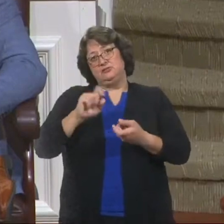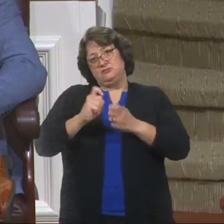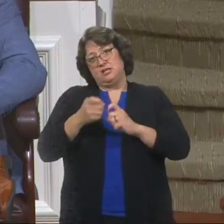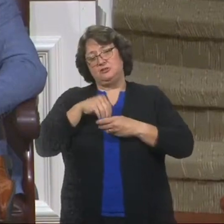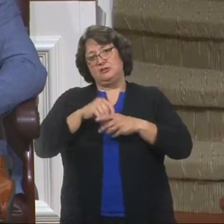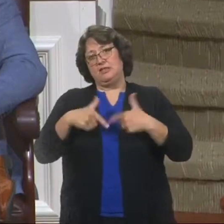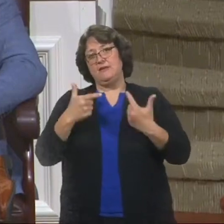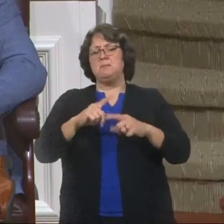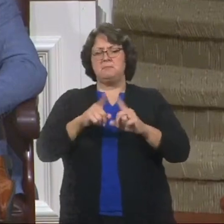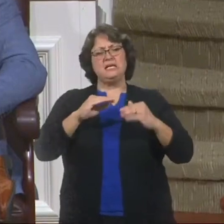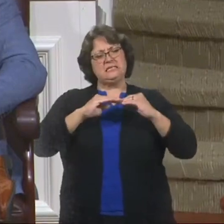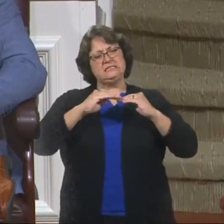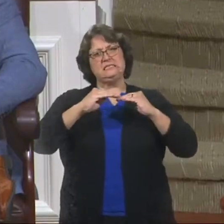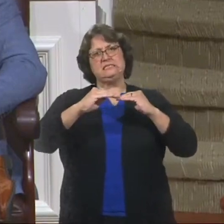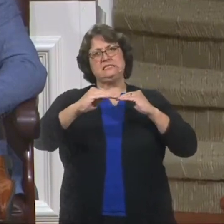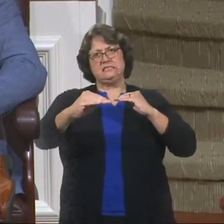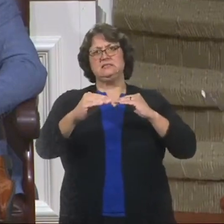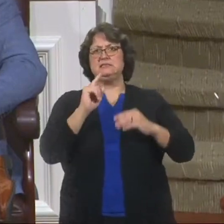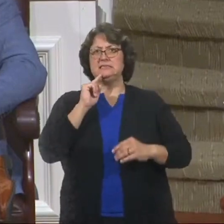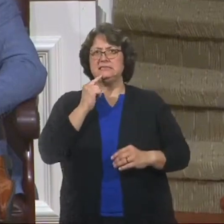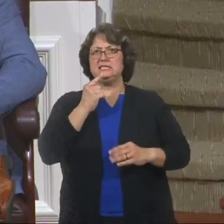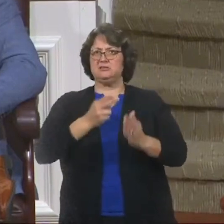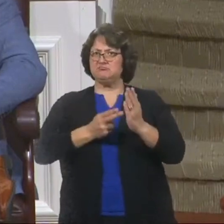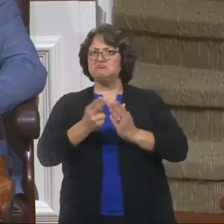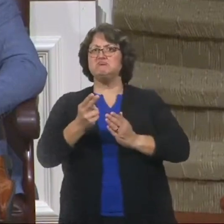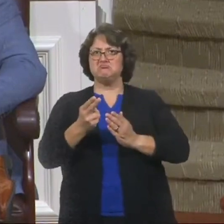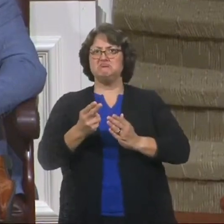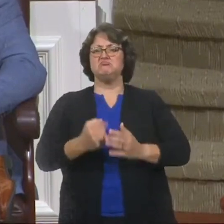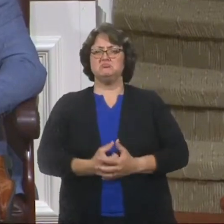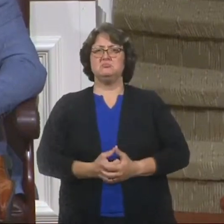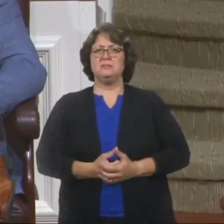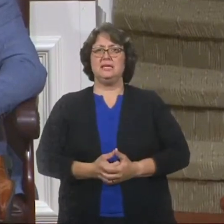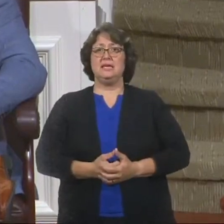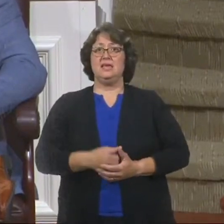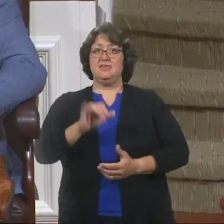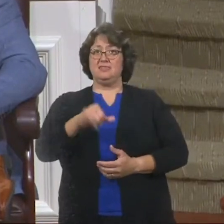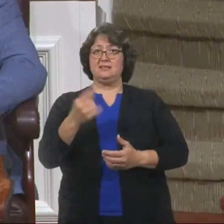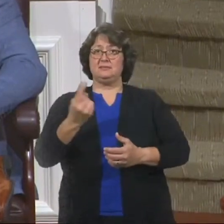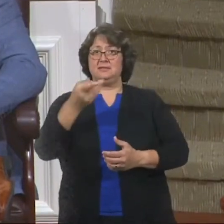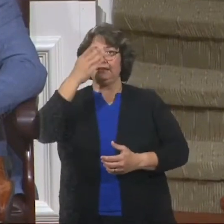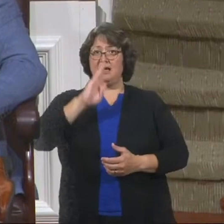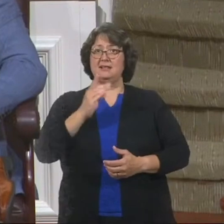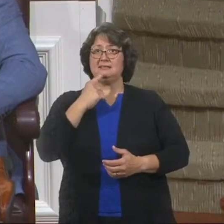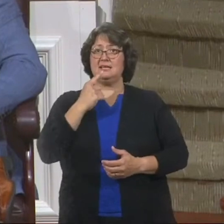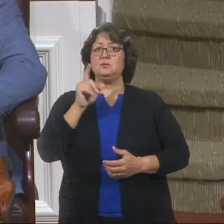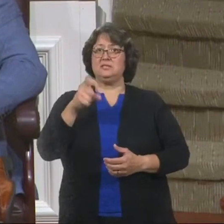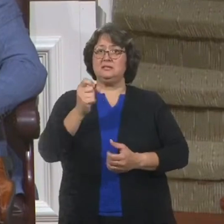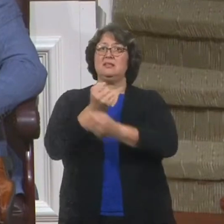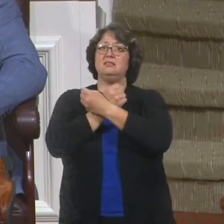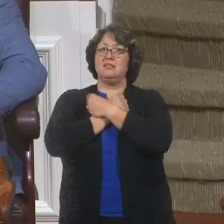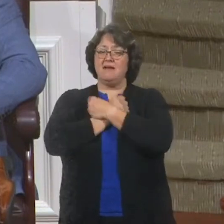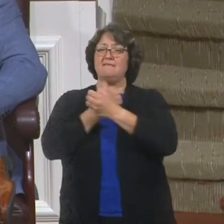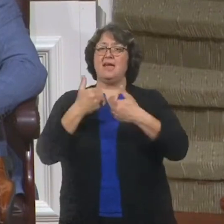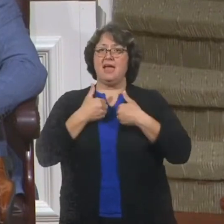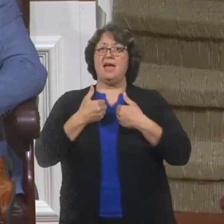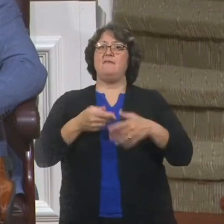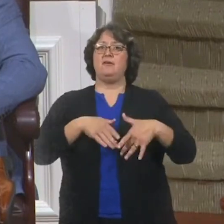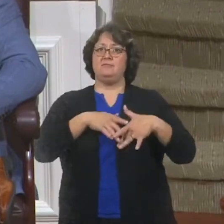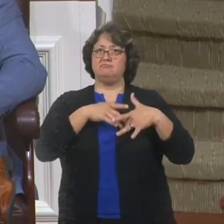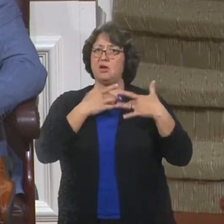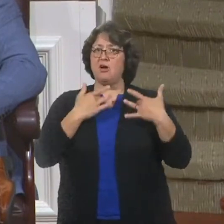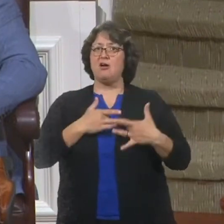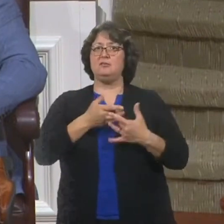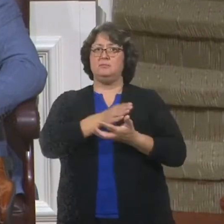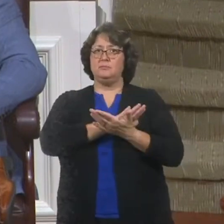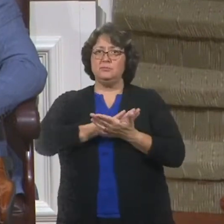just pretty consistent, sincere, genuine. And you know, that's something God tells us. I want you to love having a pureness of heart. It